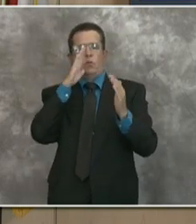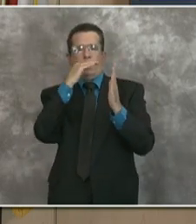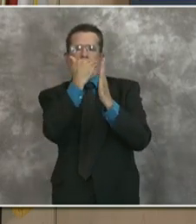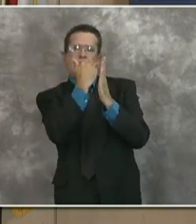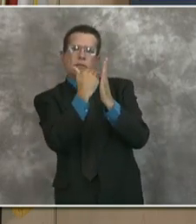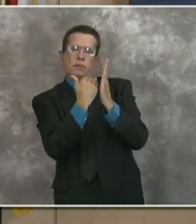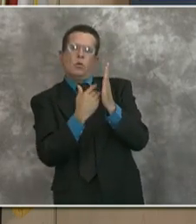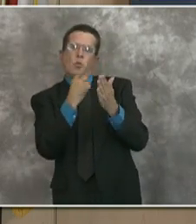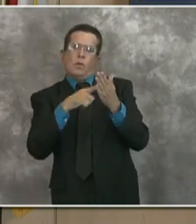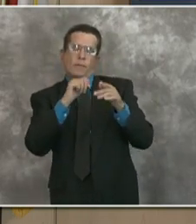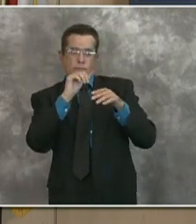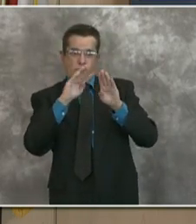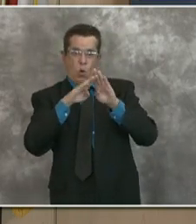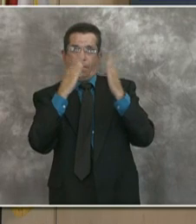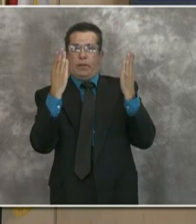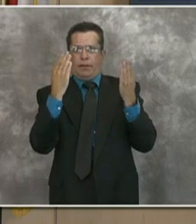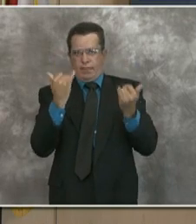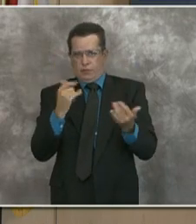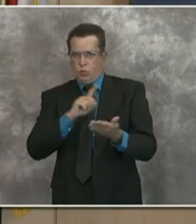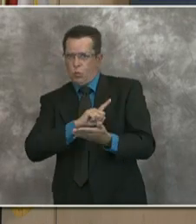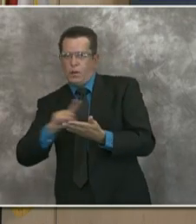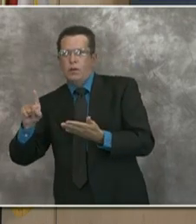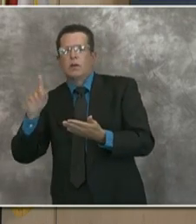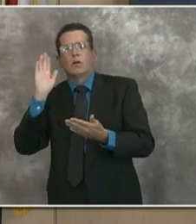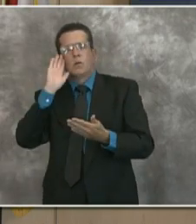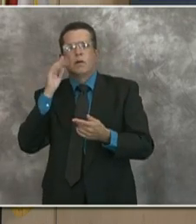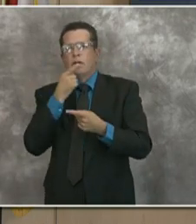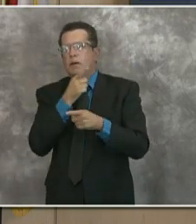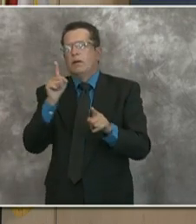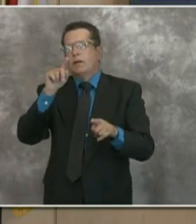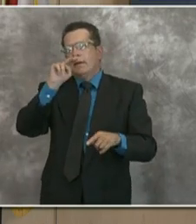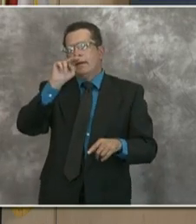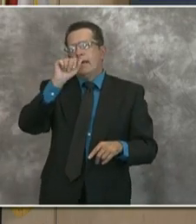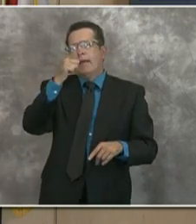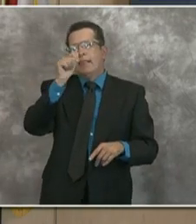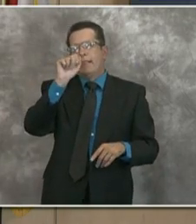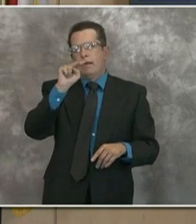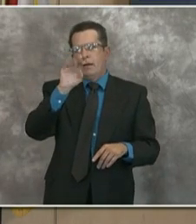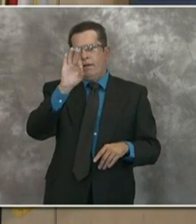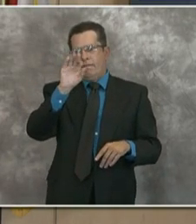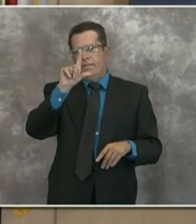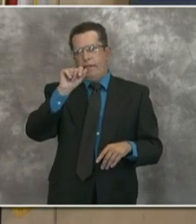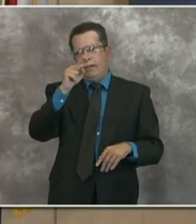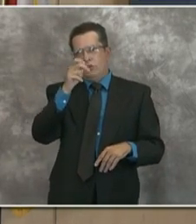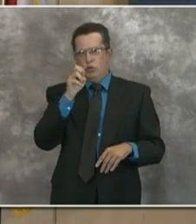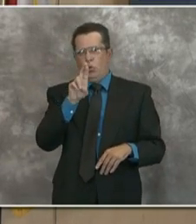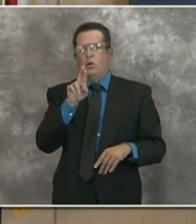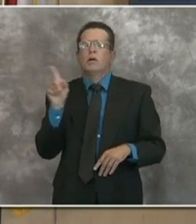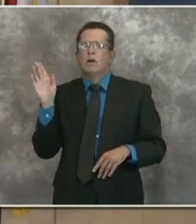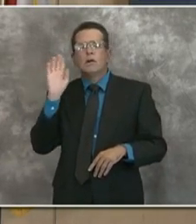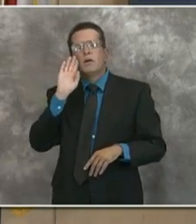and activities opening later this week, let me introduce Supervisor Nathan Fletcher.